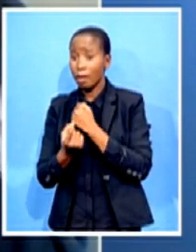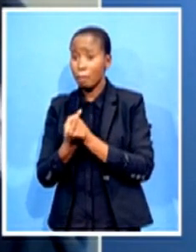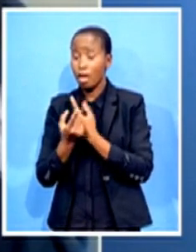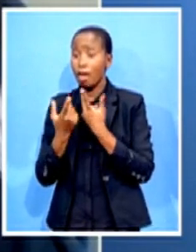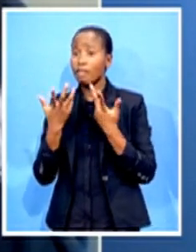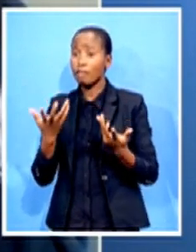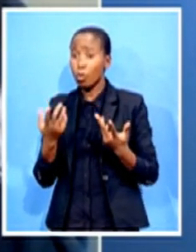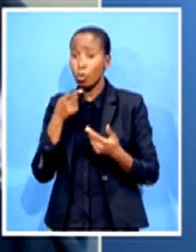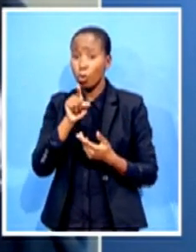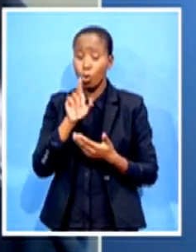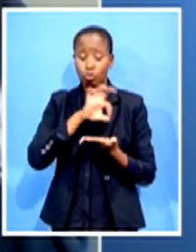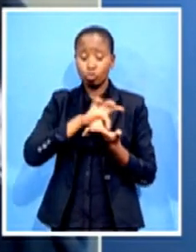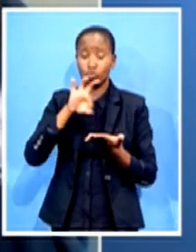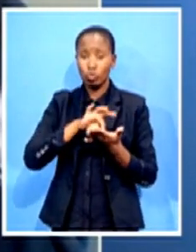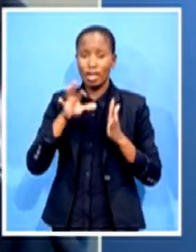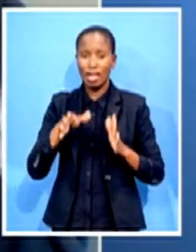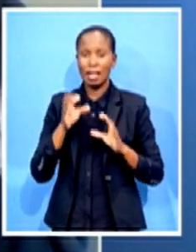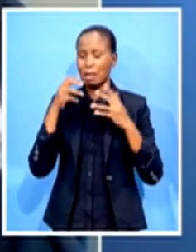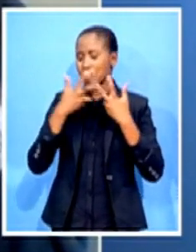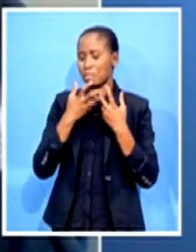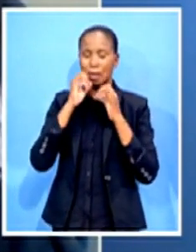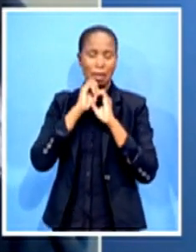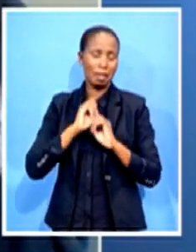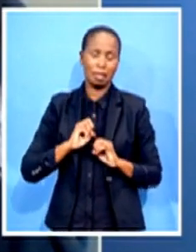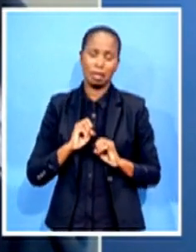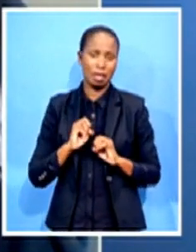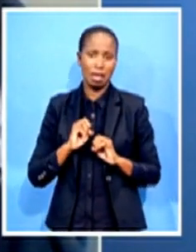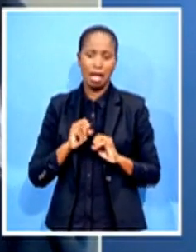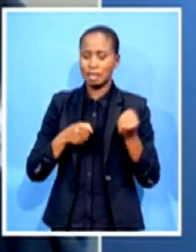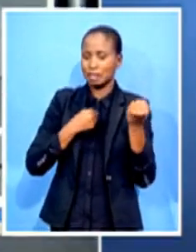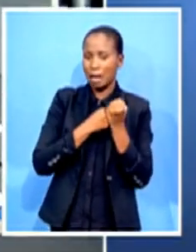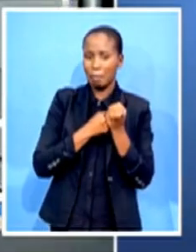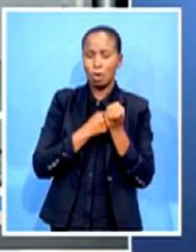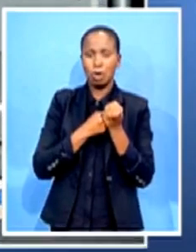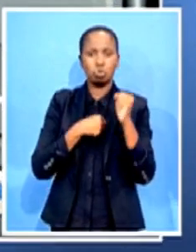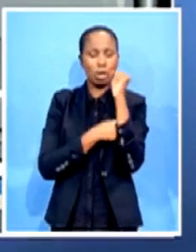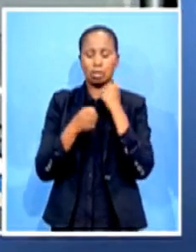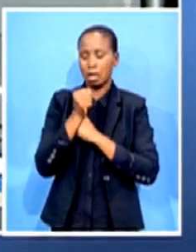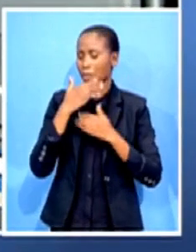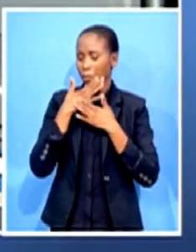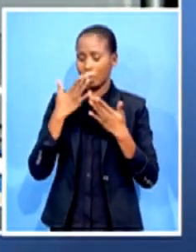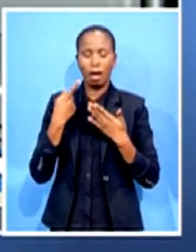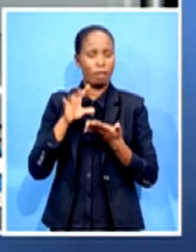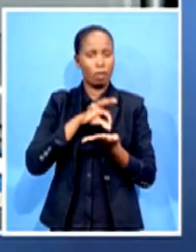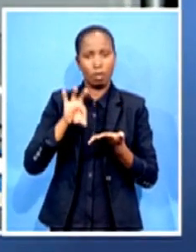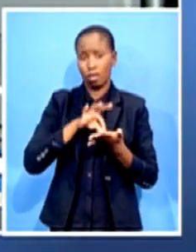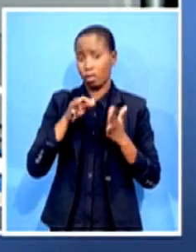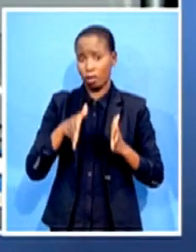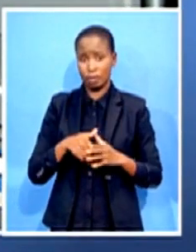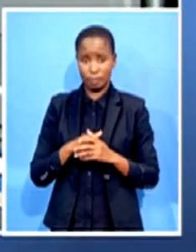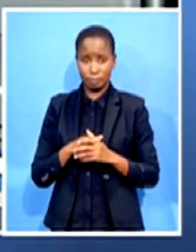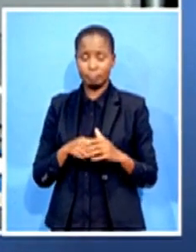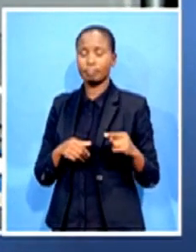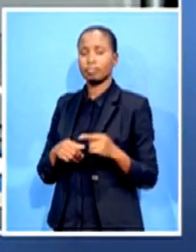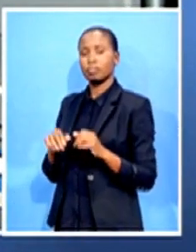workers as a support structure. As an organization, though, are you thinking ahead in terms of